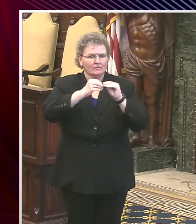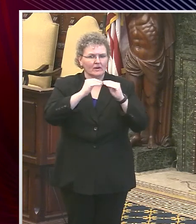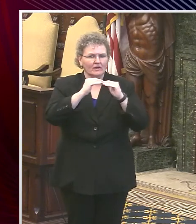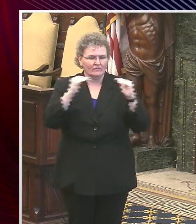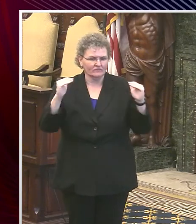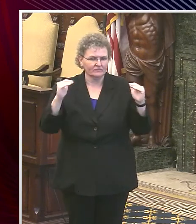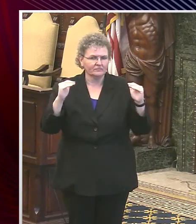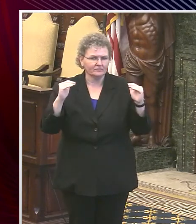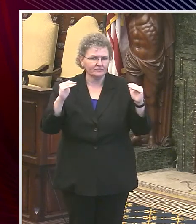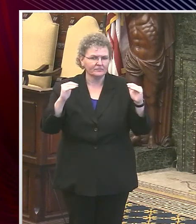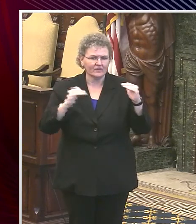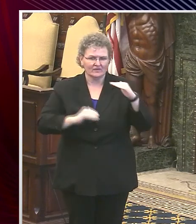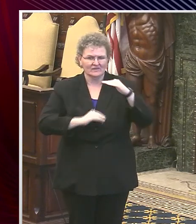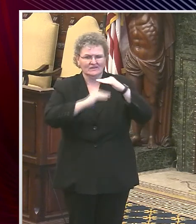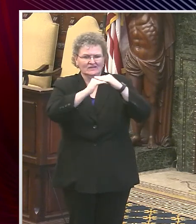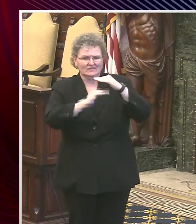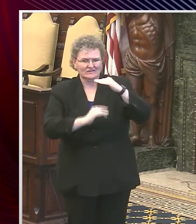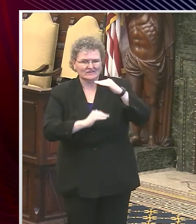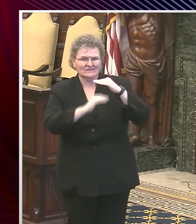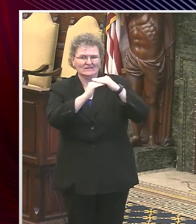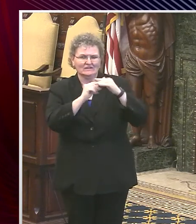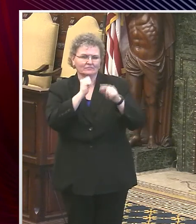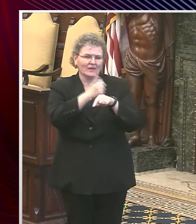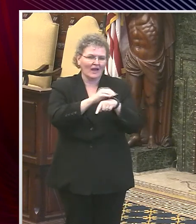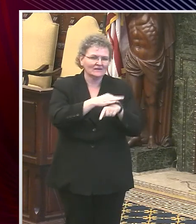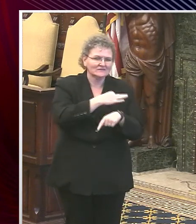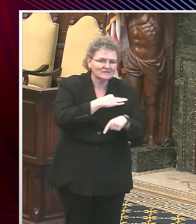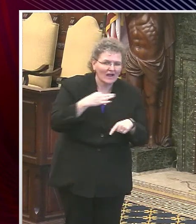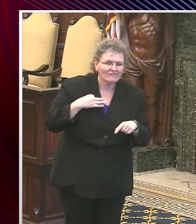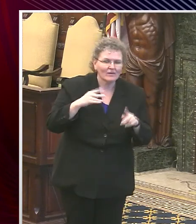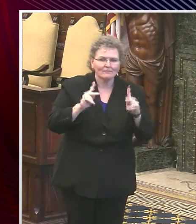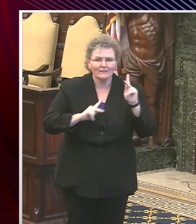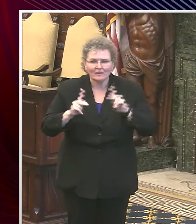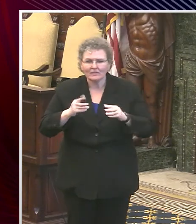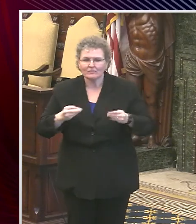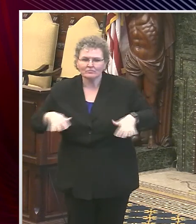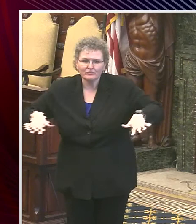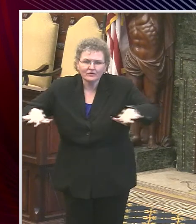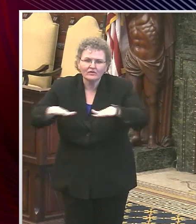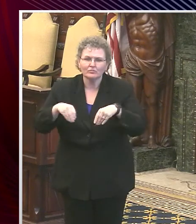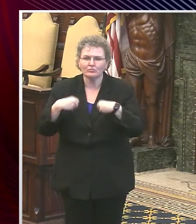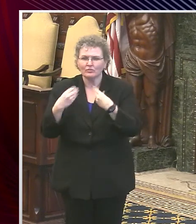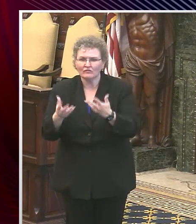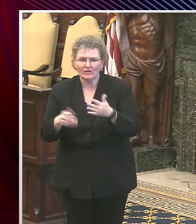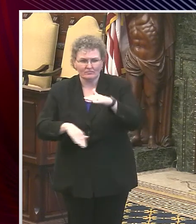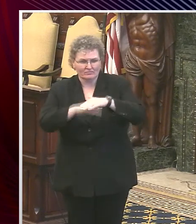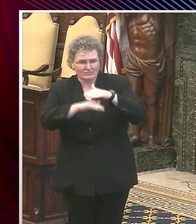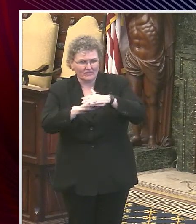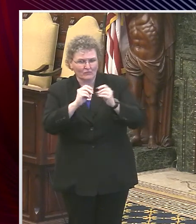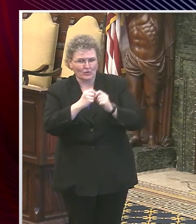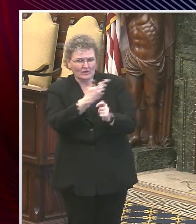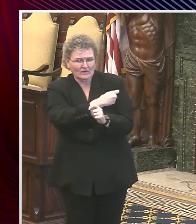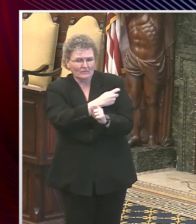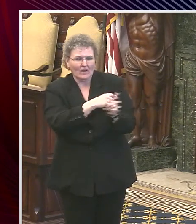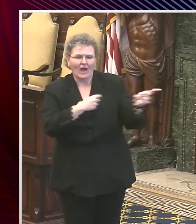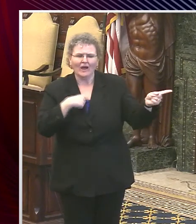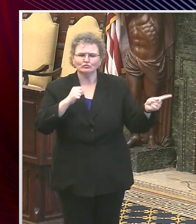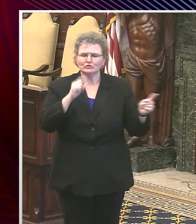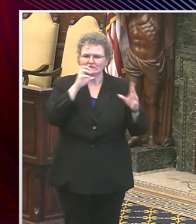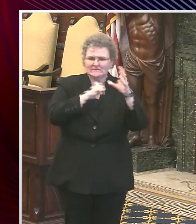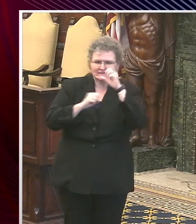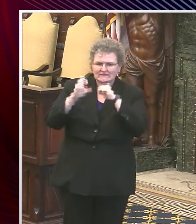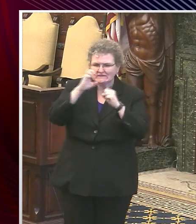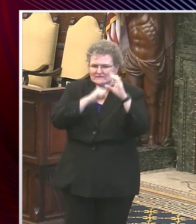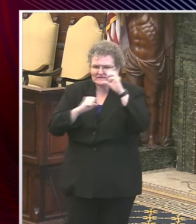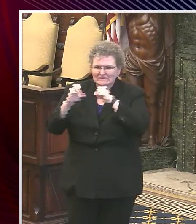just based on staff and space and providers? We try to do some estimates. You'll see in the plan